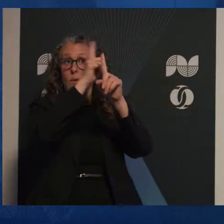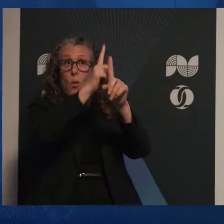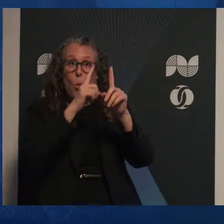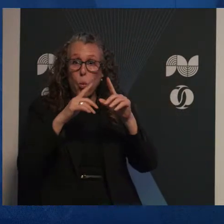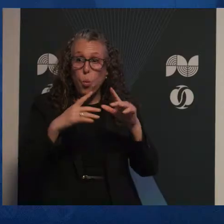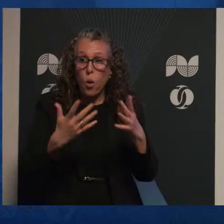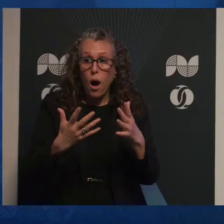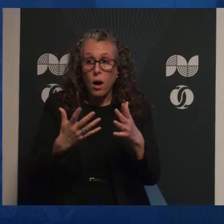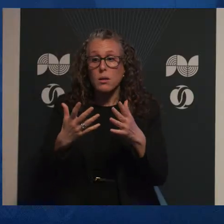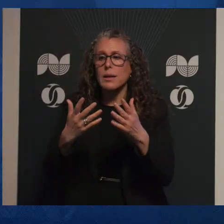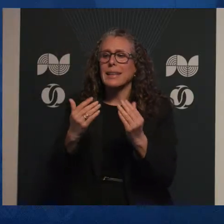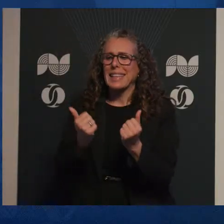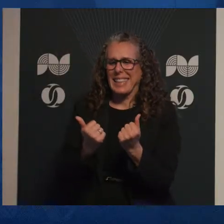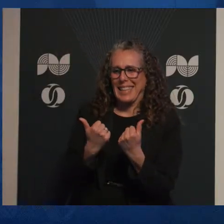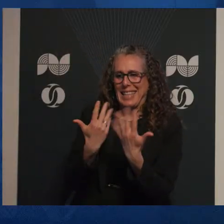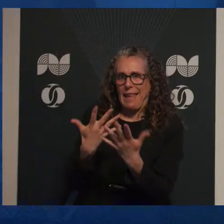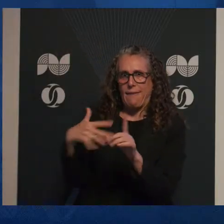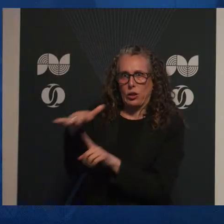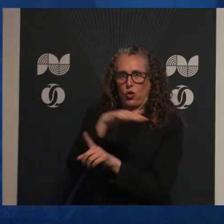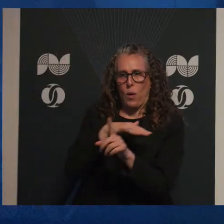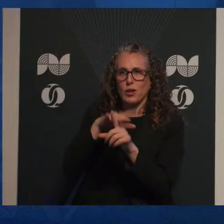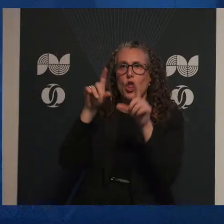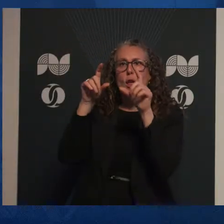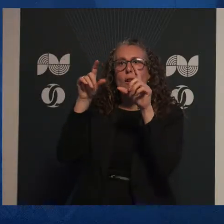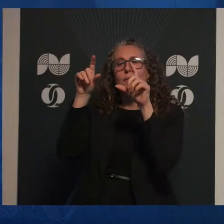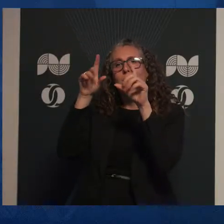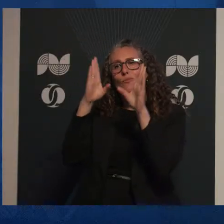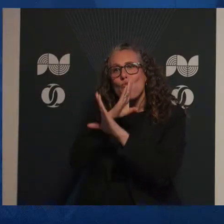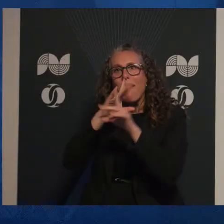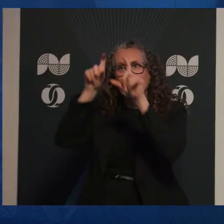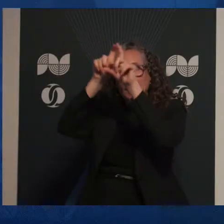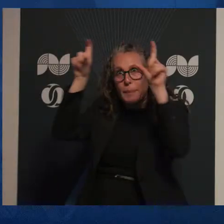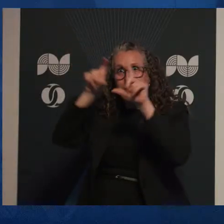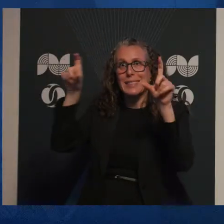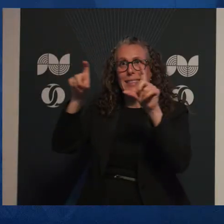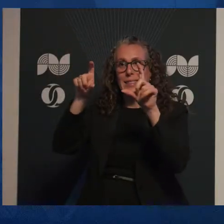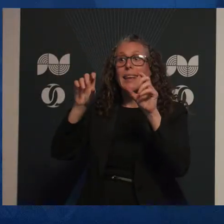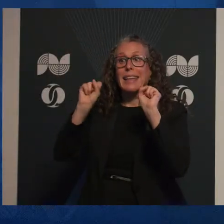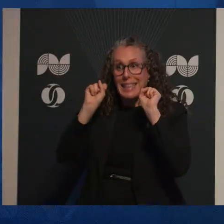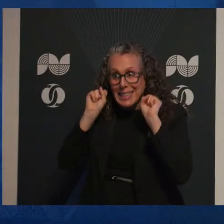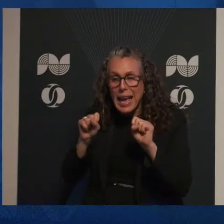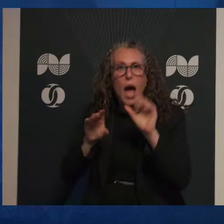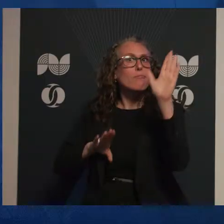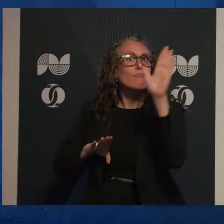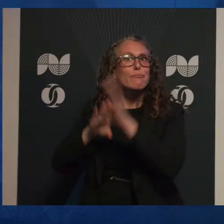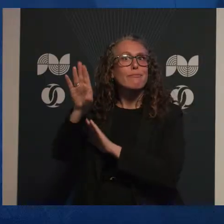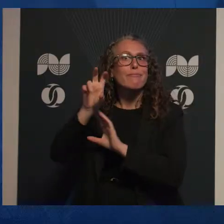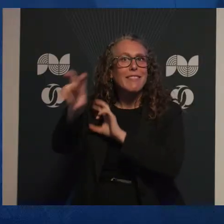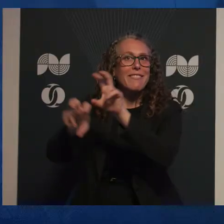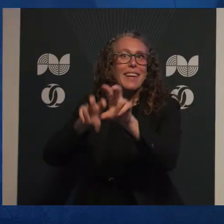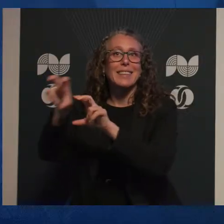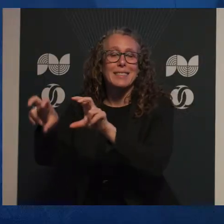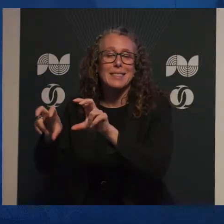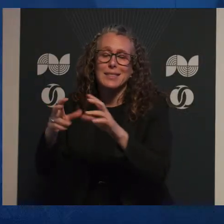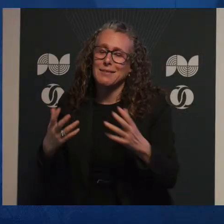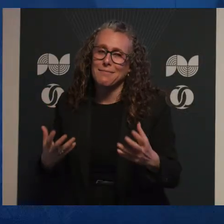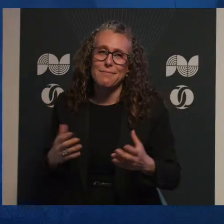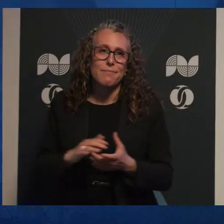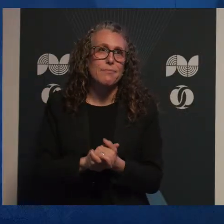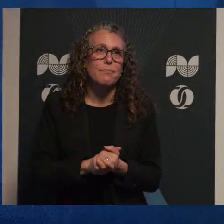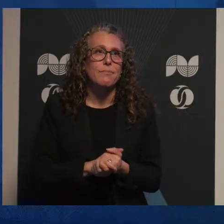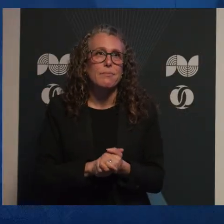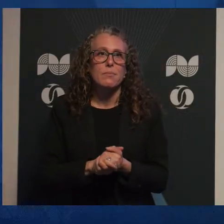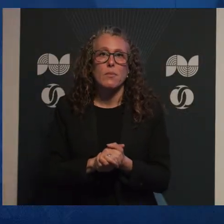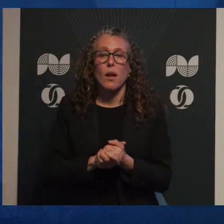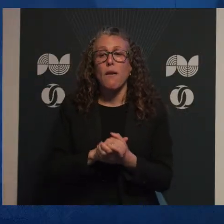to create the conditions where the private sector can invest, and that requires, it's true everywhere, but it's certainly true in our